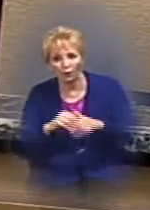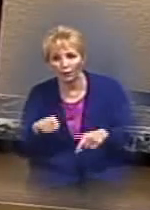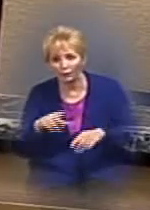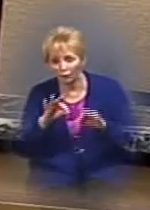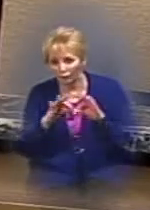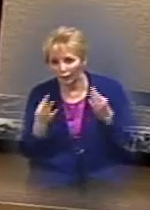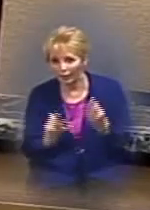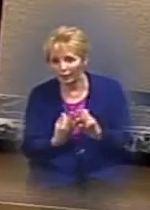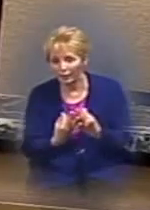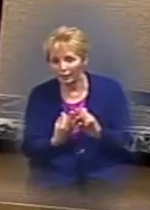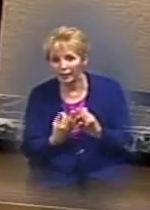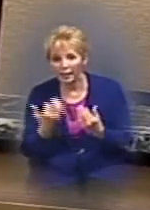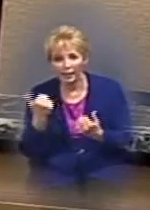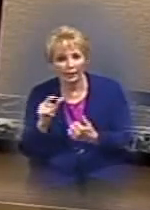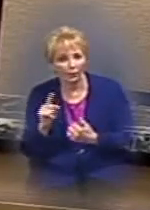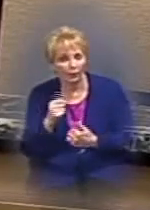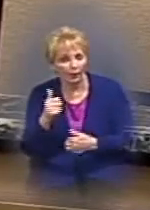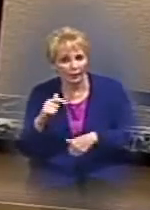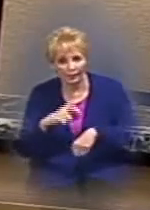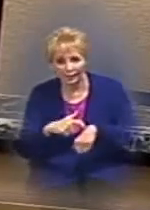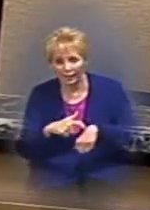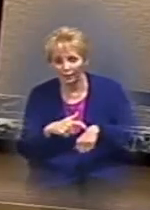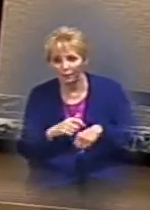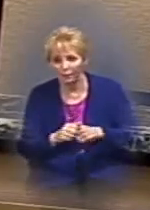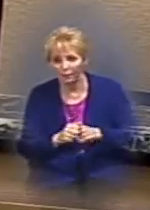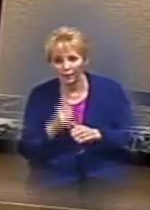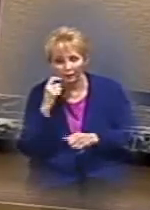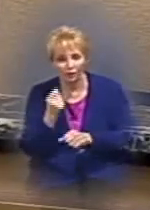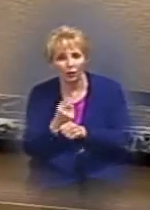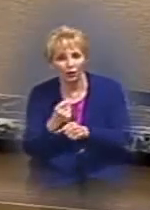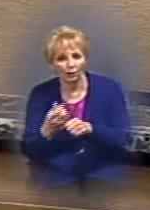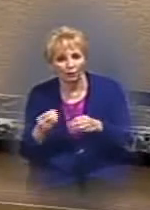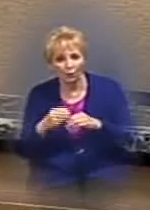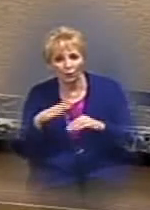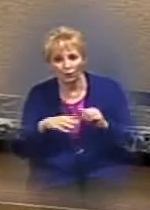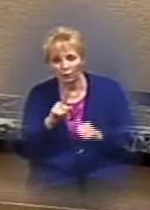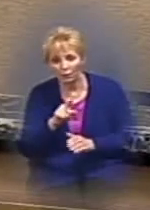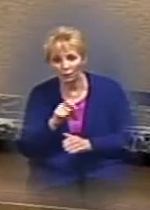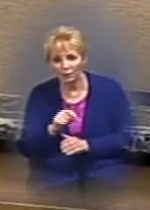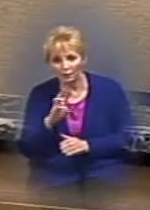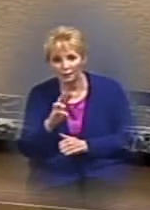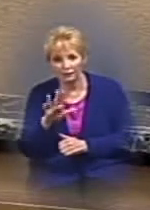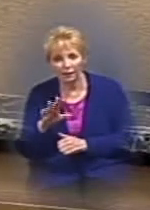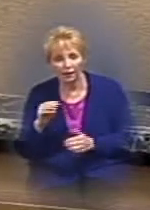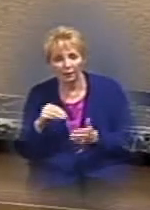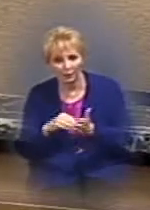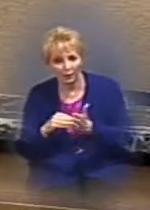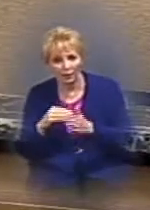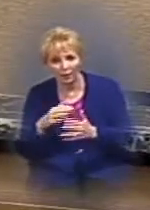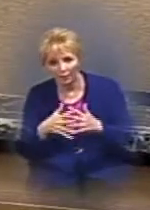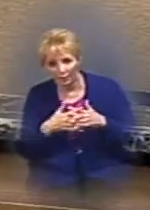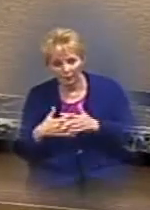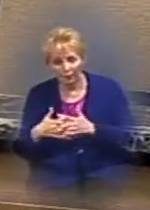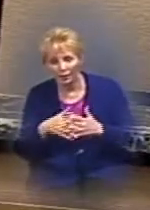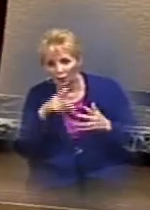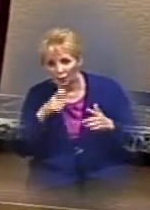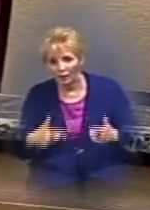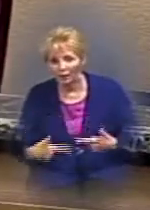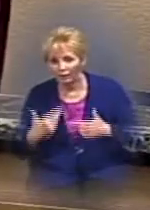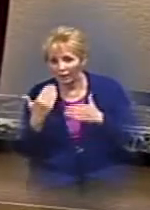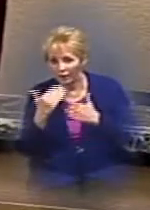families anywhere at any time. And whereas every year more than 1.65 million Americans living with